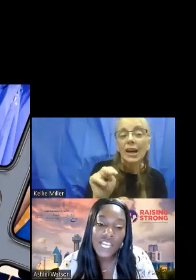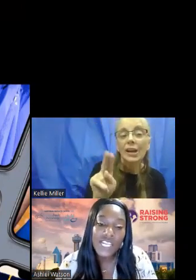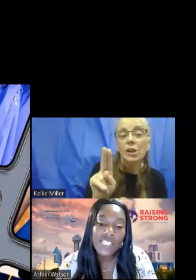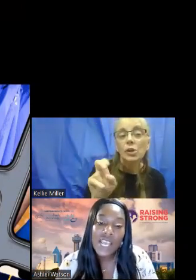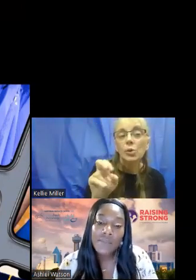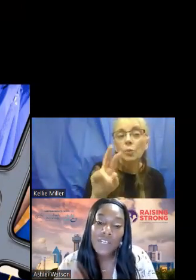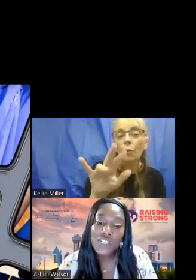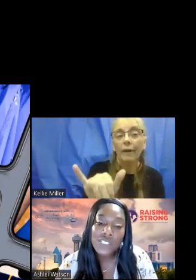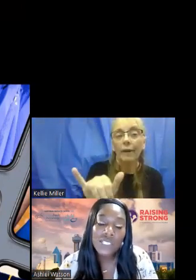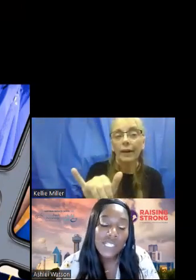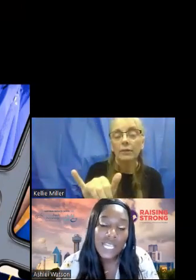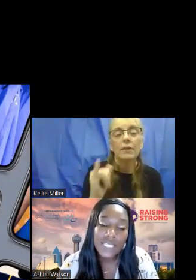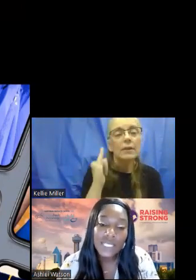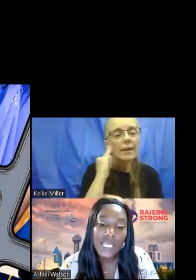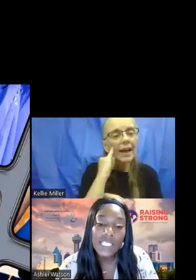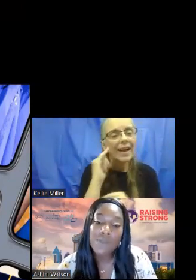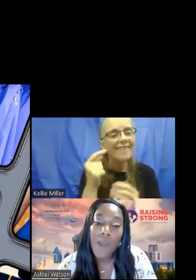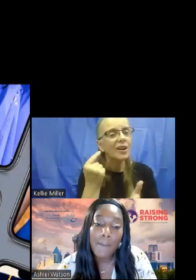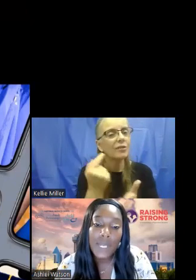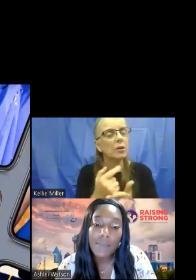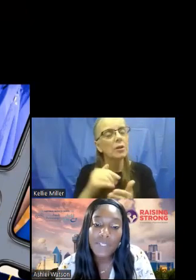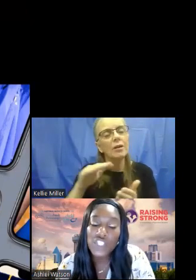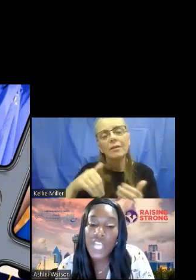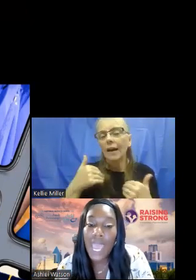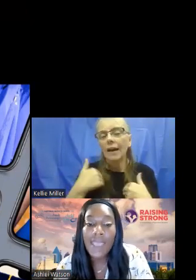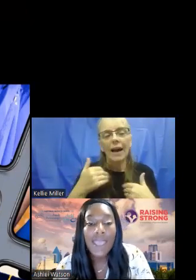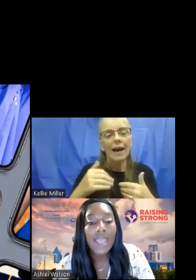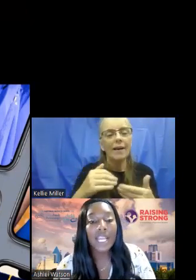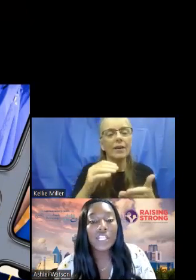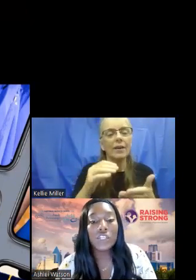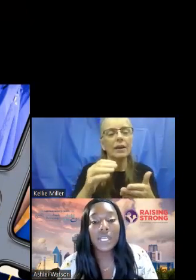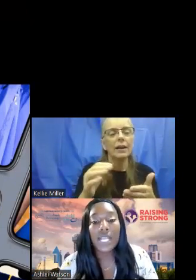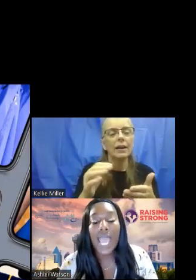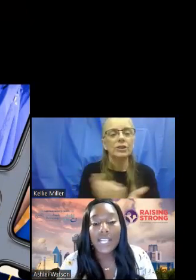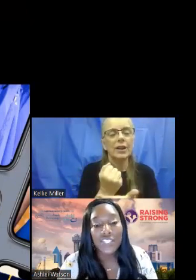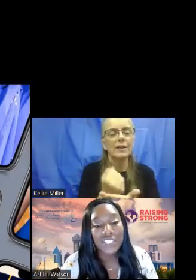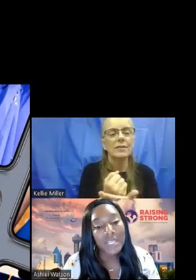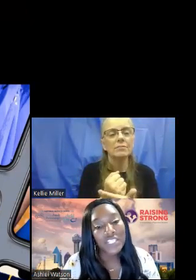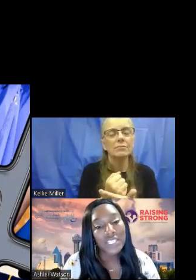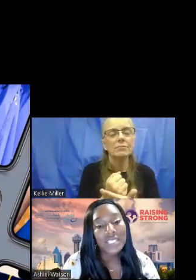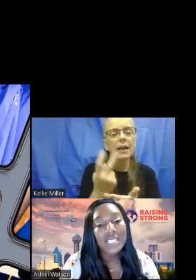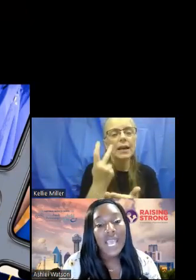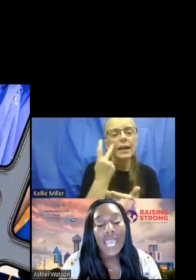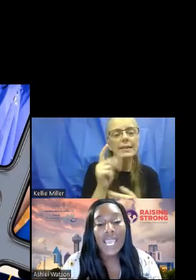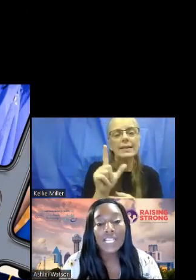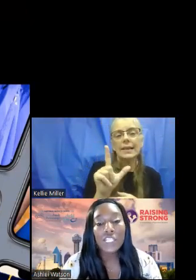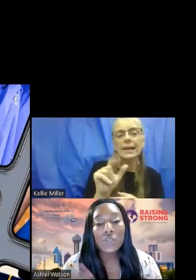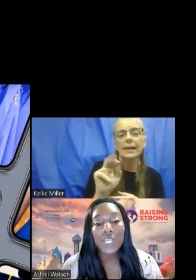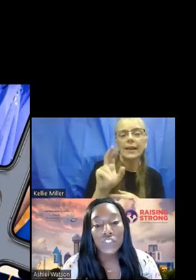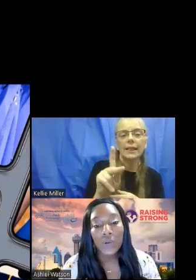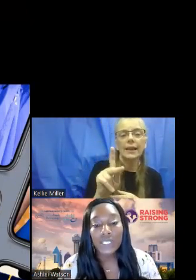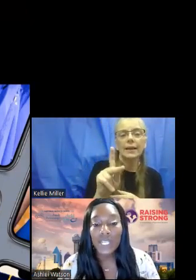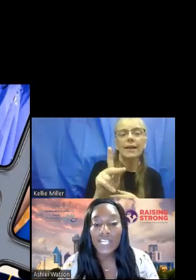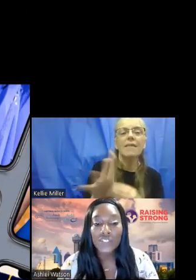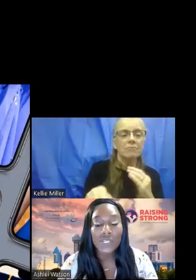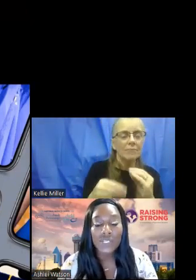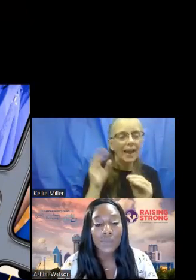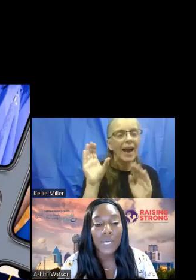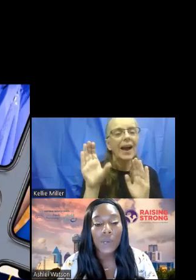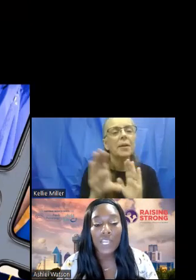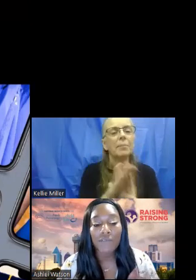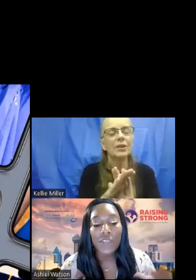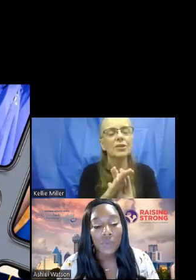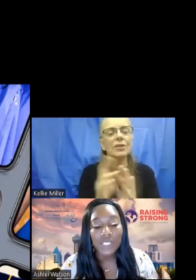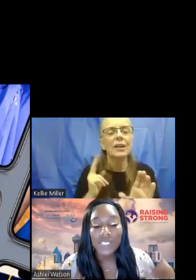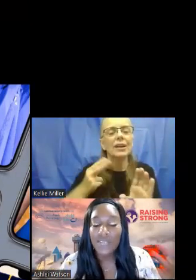had a chance, be sure to look at the link that's popping up in the chat and you can add your submissions and you can join the National